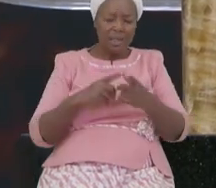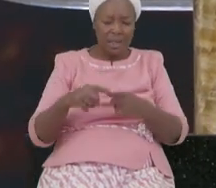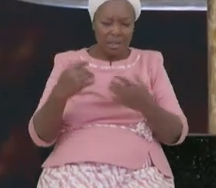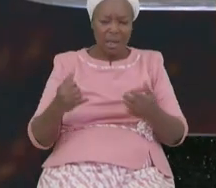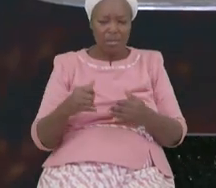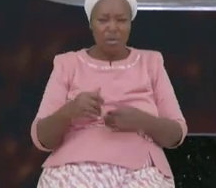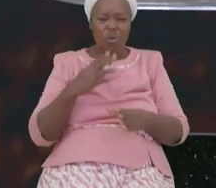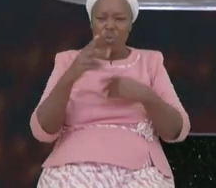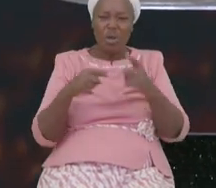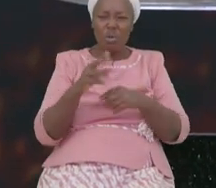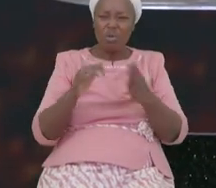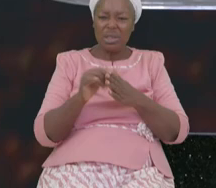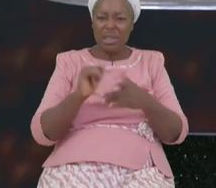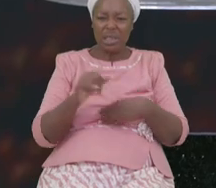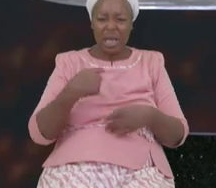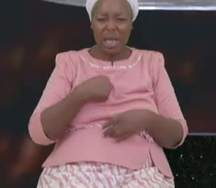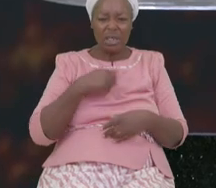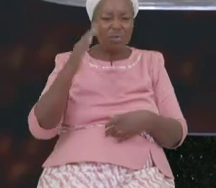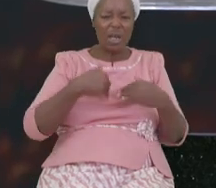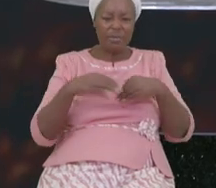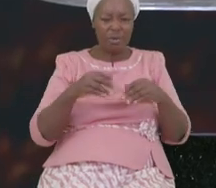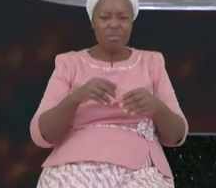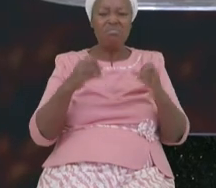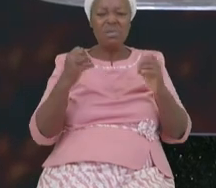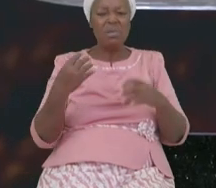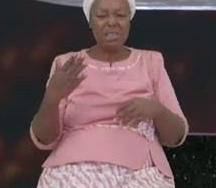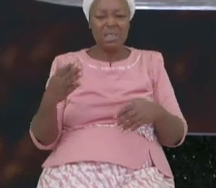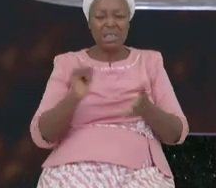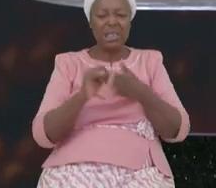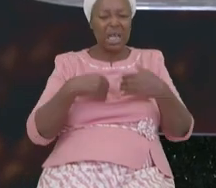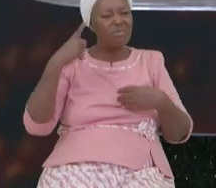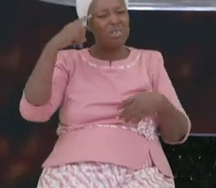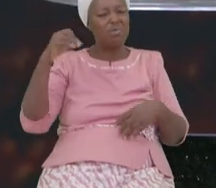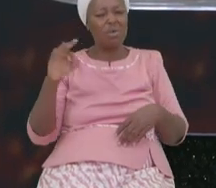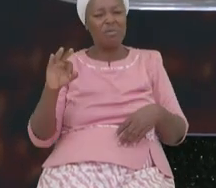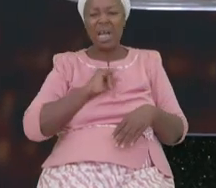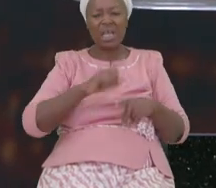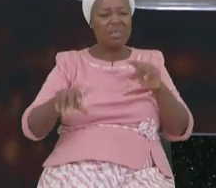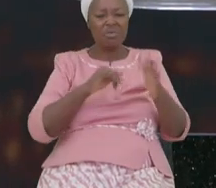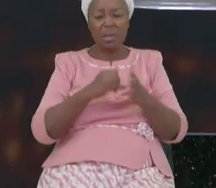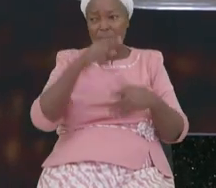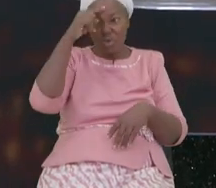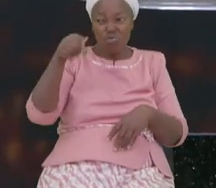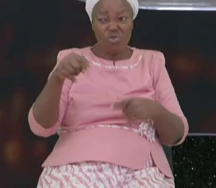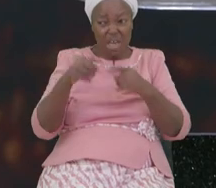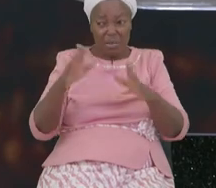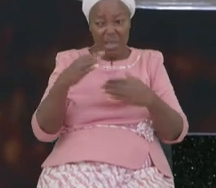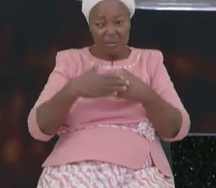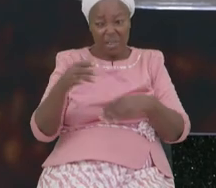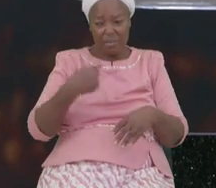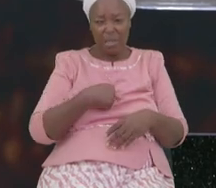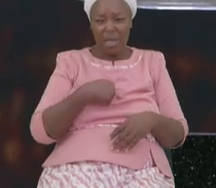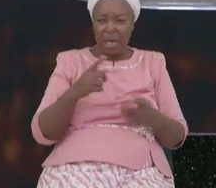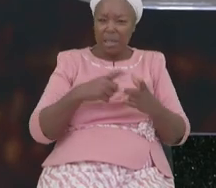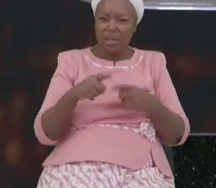many things I should have done, I didn't do because you were after me. And they don't recognize